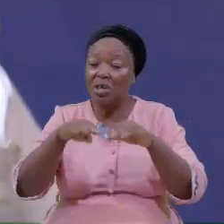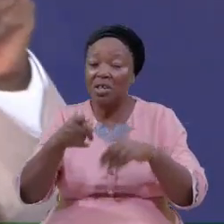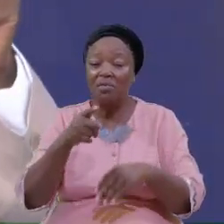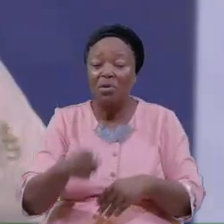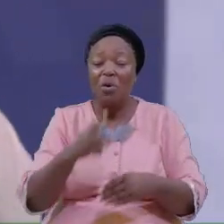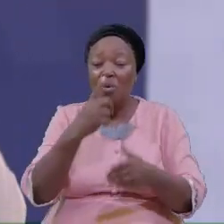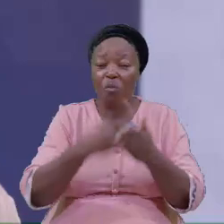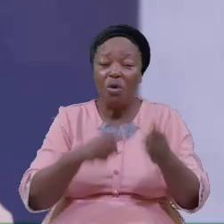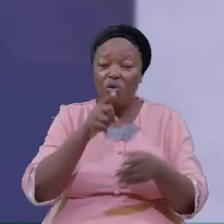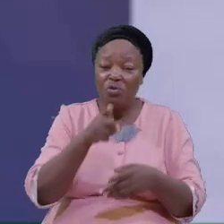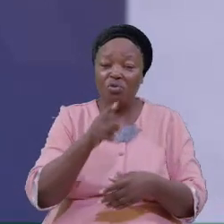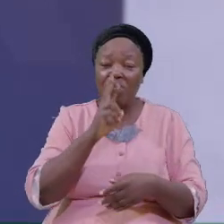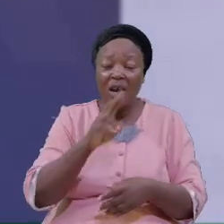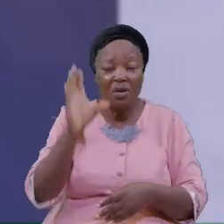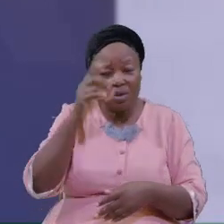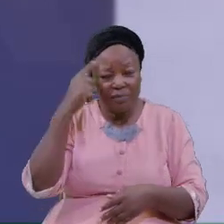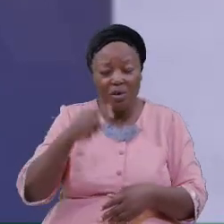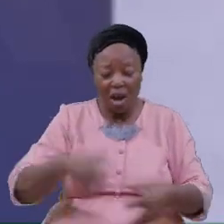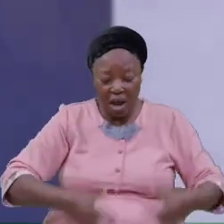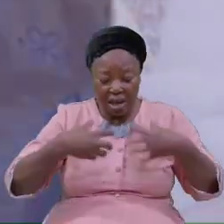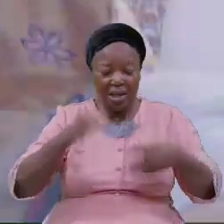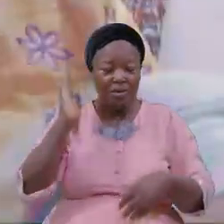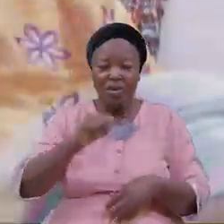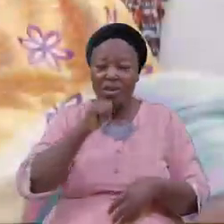will never give you what you are looking for.